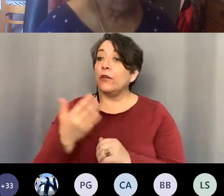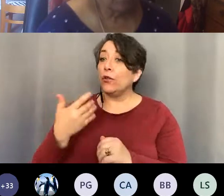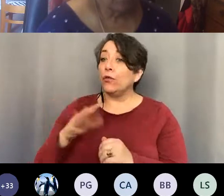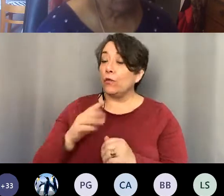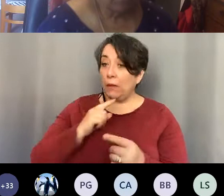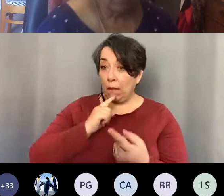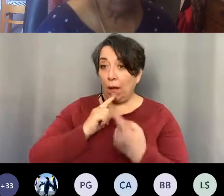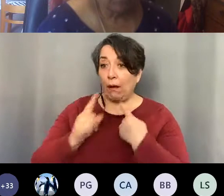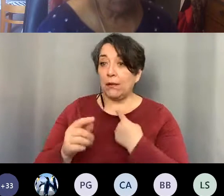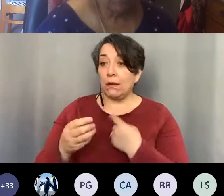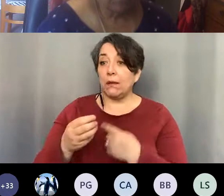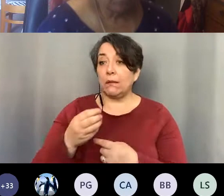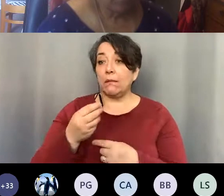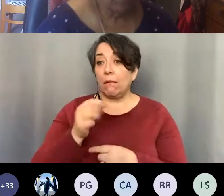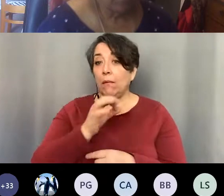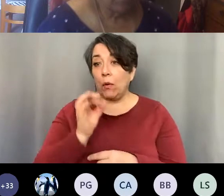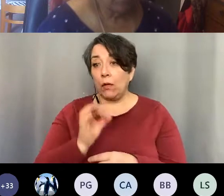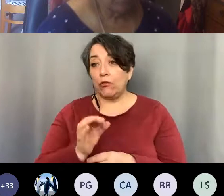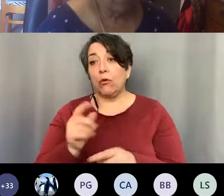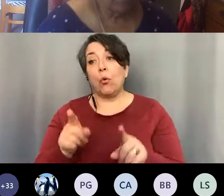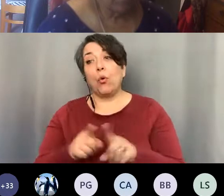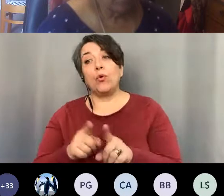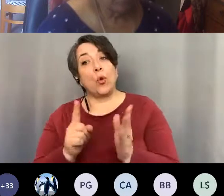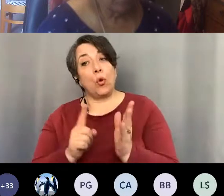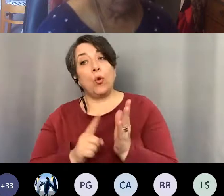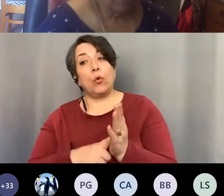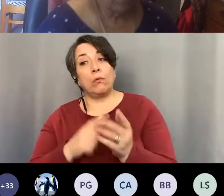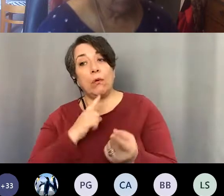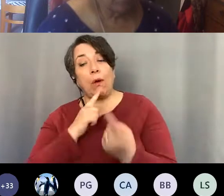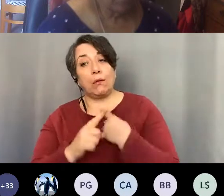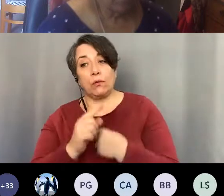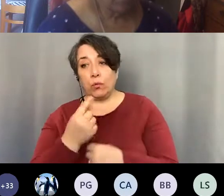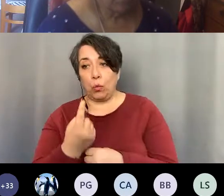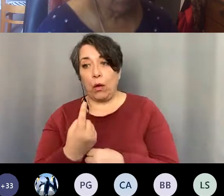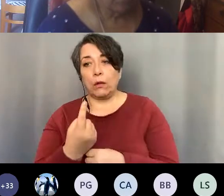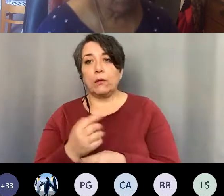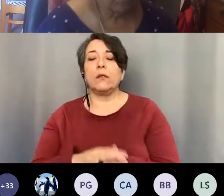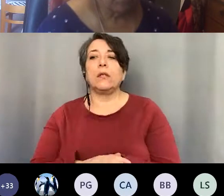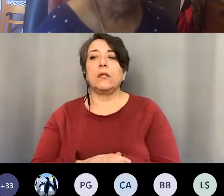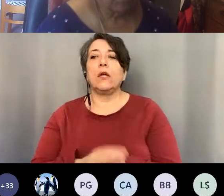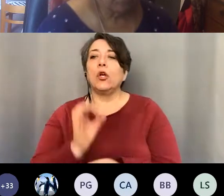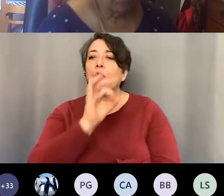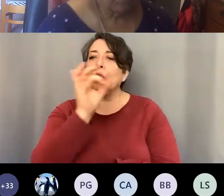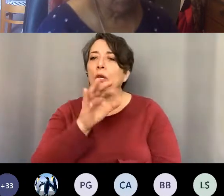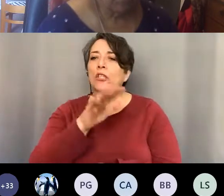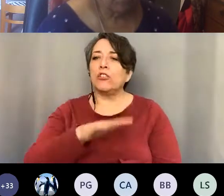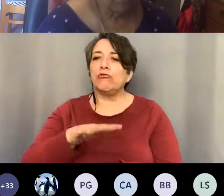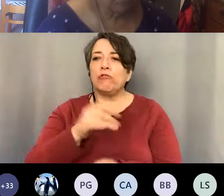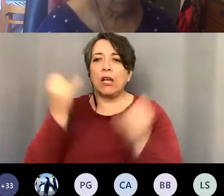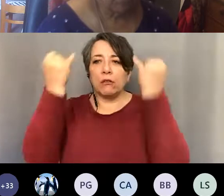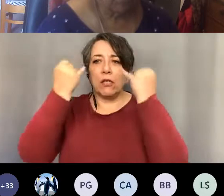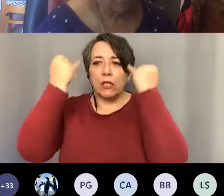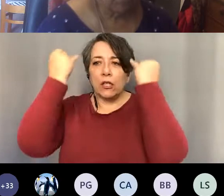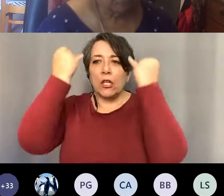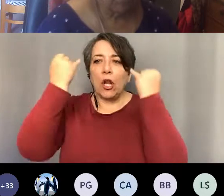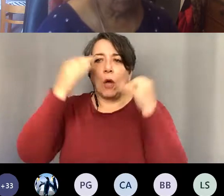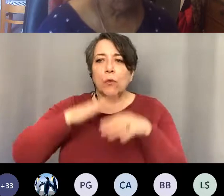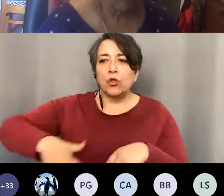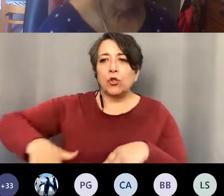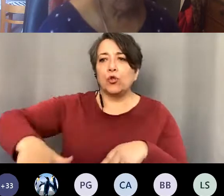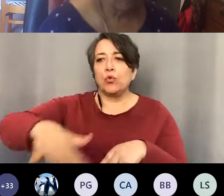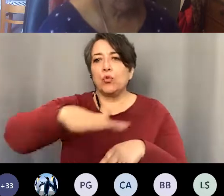Maria, and Luke's already answered one as well. One of them was around, is this a Derbyshire-wide initiative, which